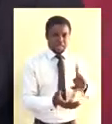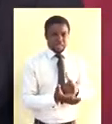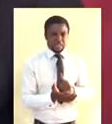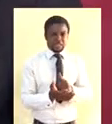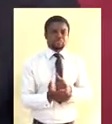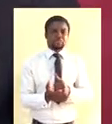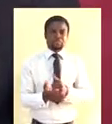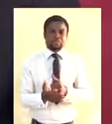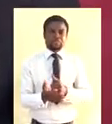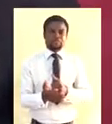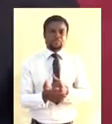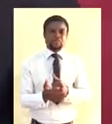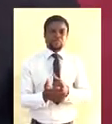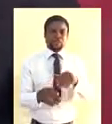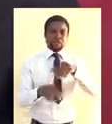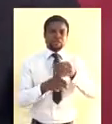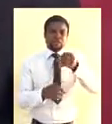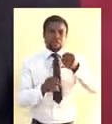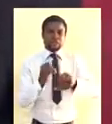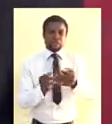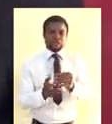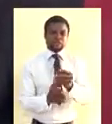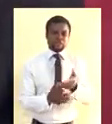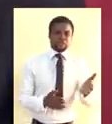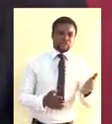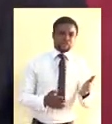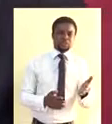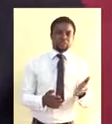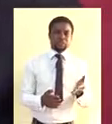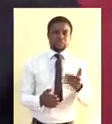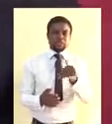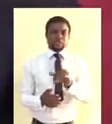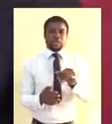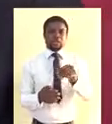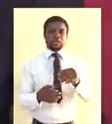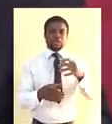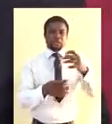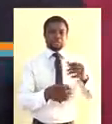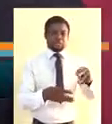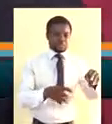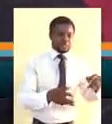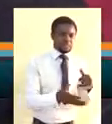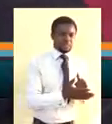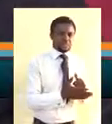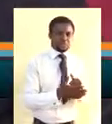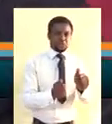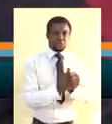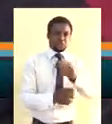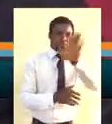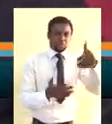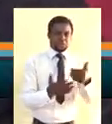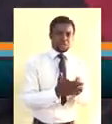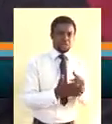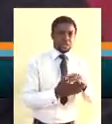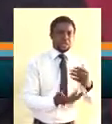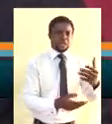identify the need of the society at the moment, the need of the moment, and create a product to match on to the needs. So they can become entrepreneurs from